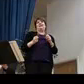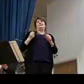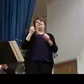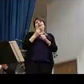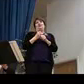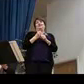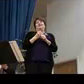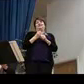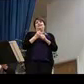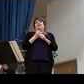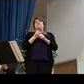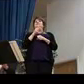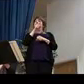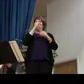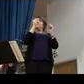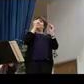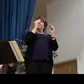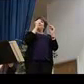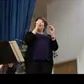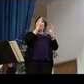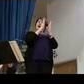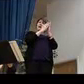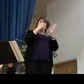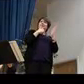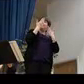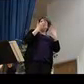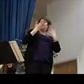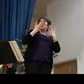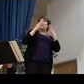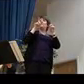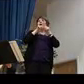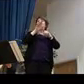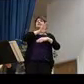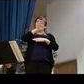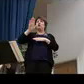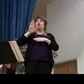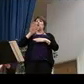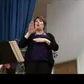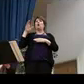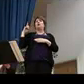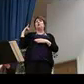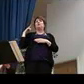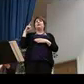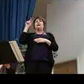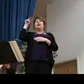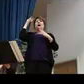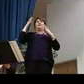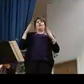As your lieutenant governor. As a class